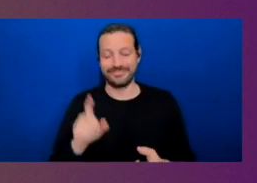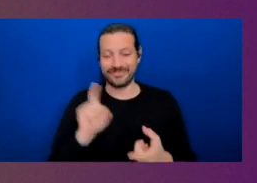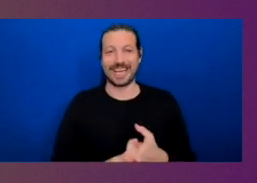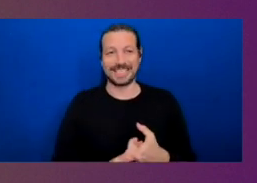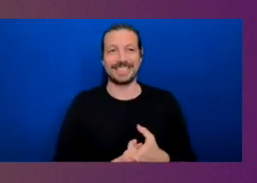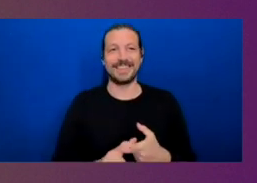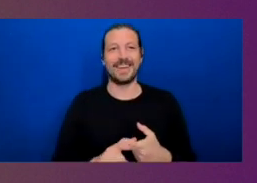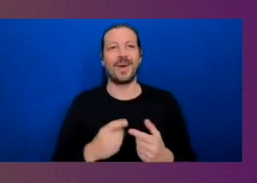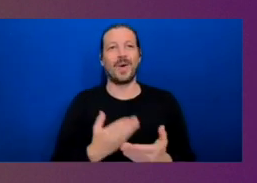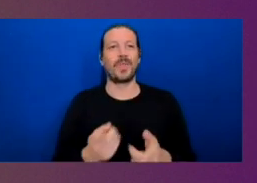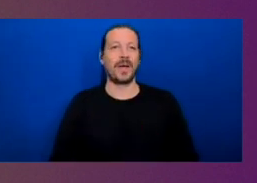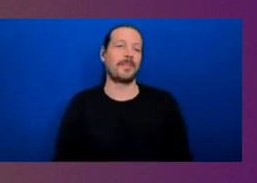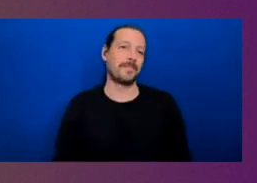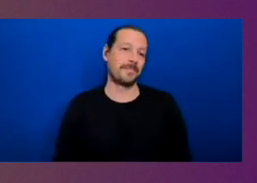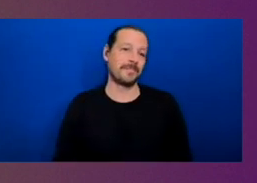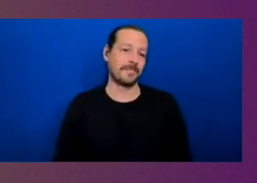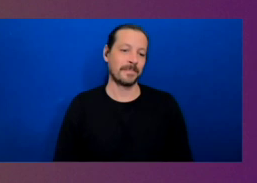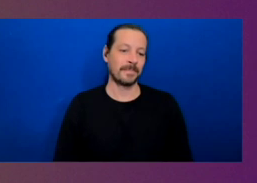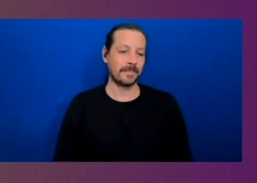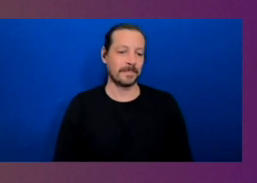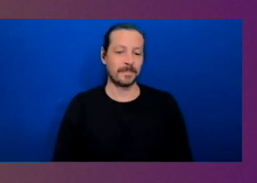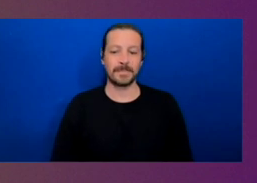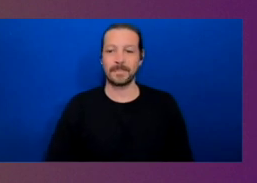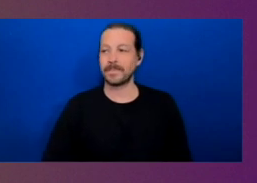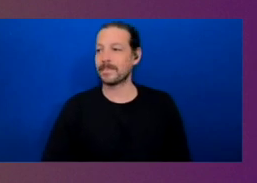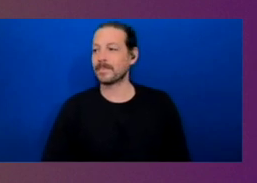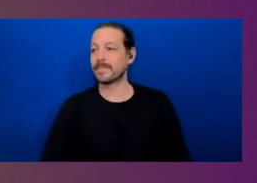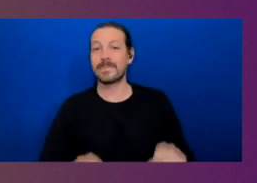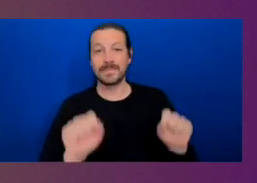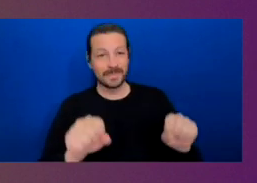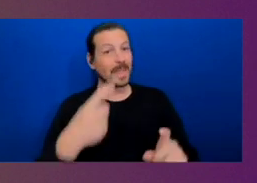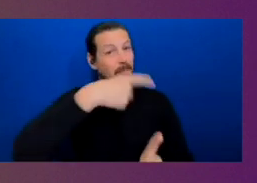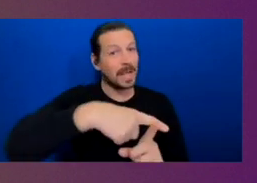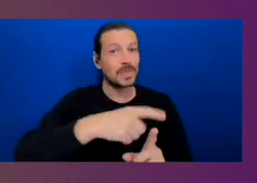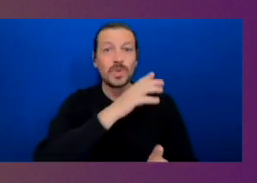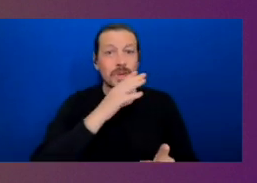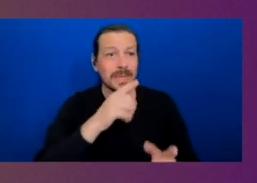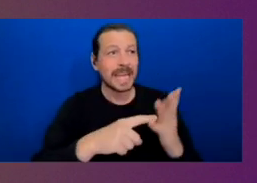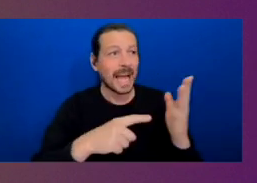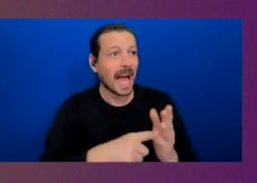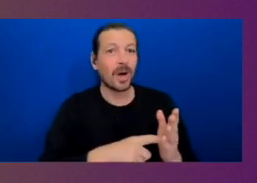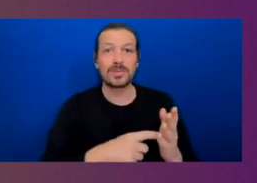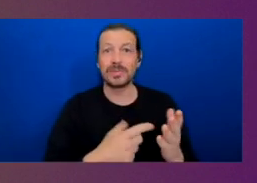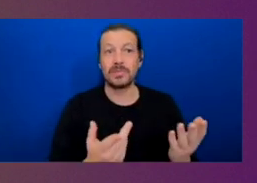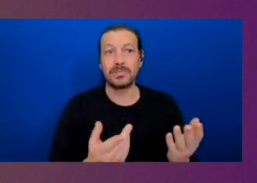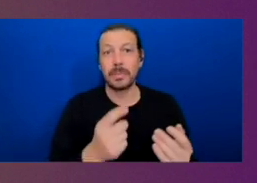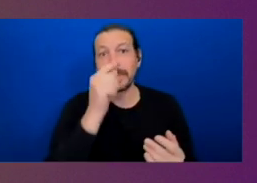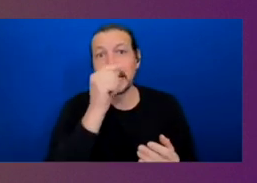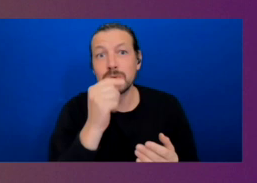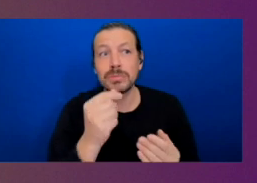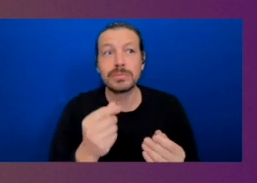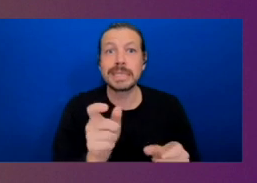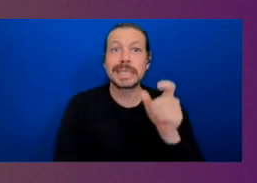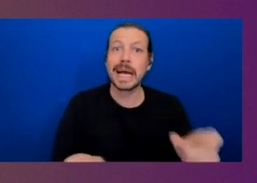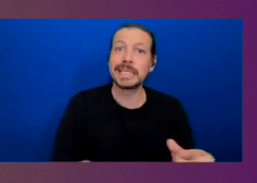things. And all that while as well, you're missing out on potential customer dollars as well, right? Right.